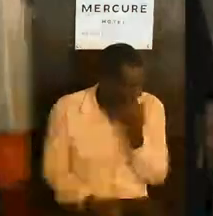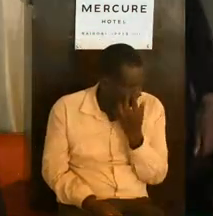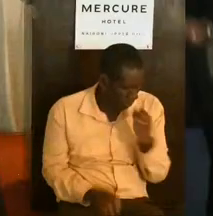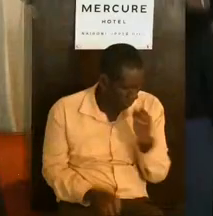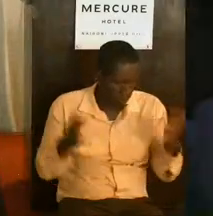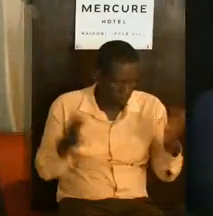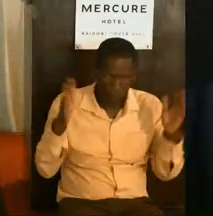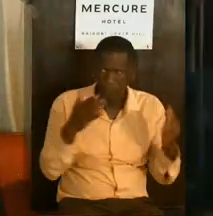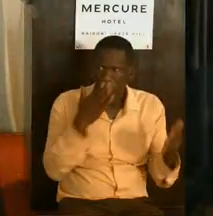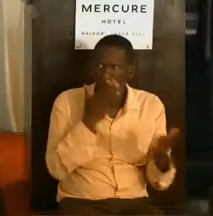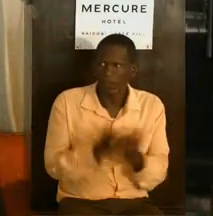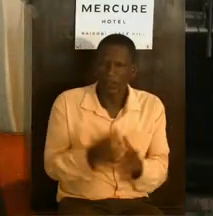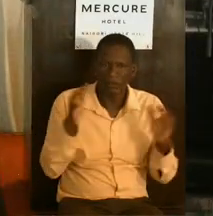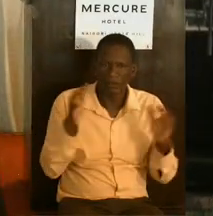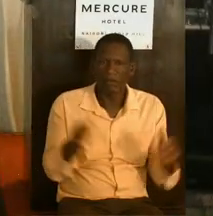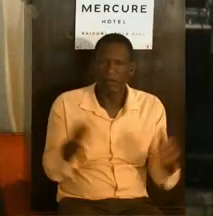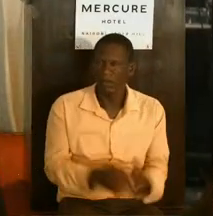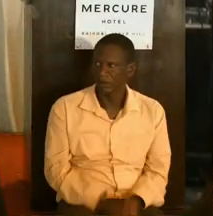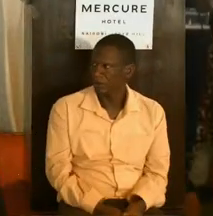thank you very much